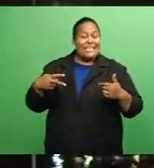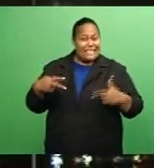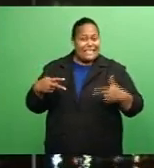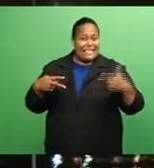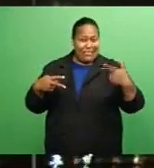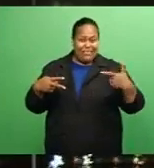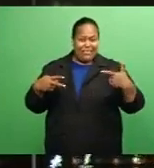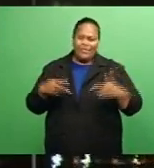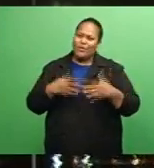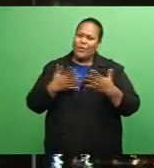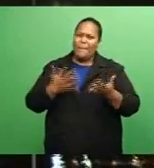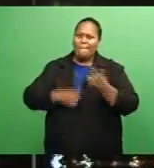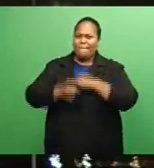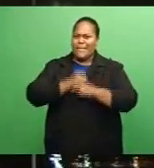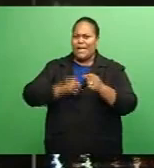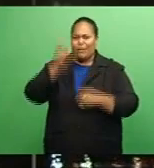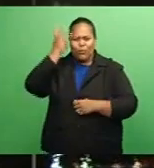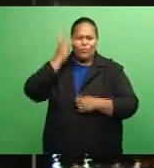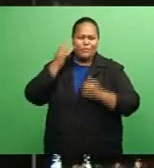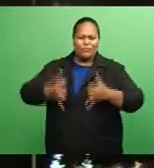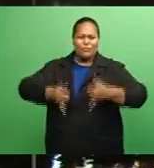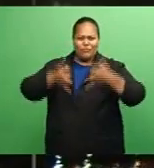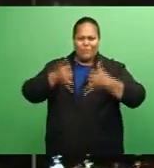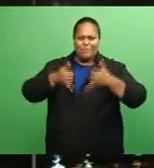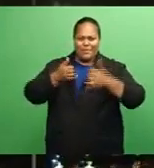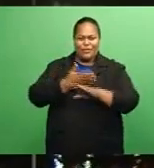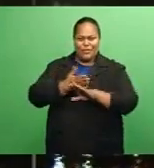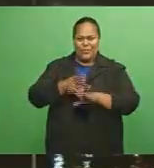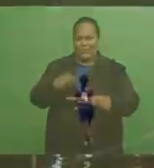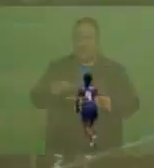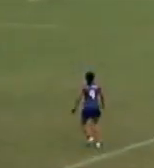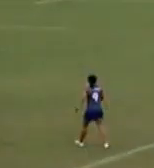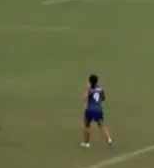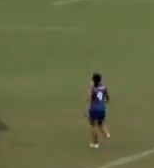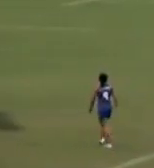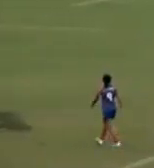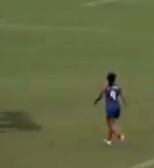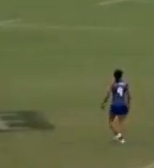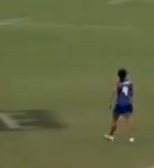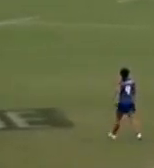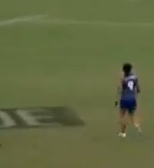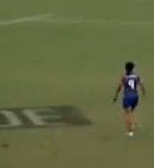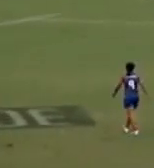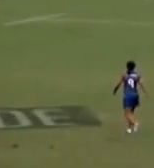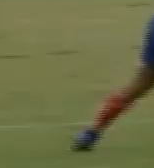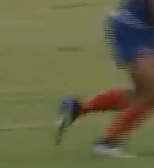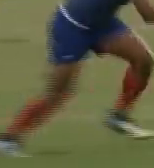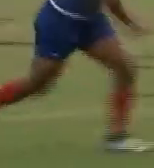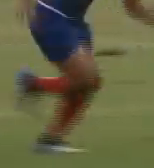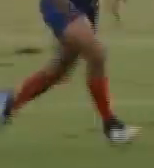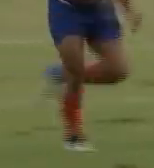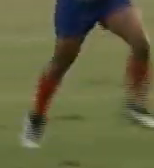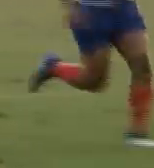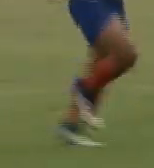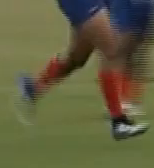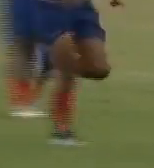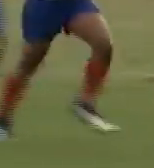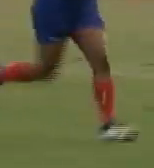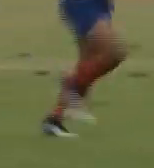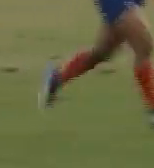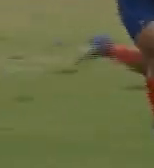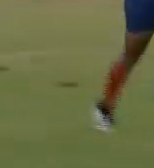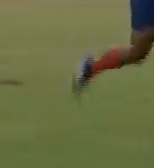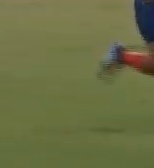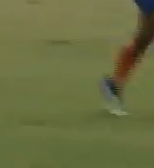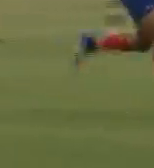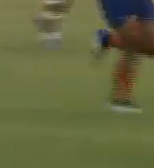champion at the ANZ Stadium in Suva today. Still Police Blue with possession. Matanatambu comes back on the